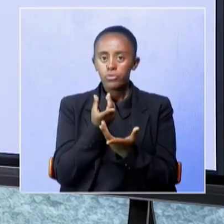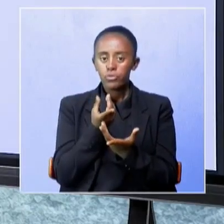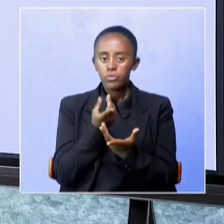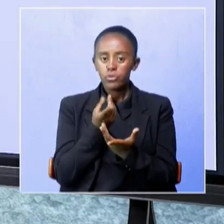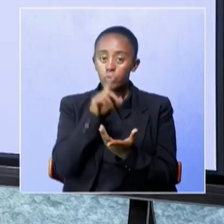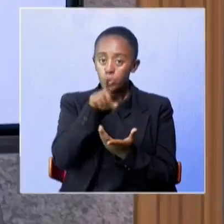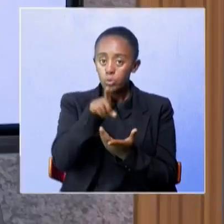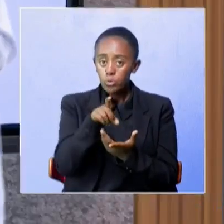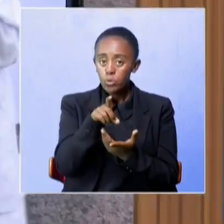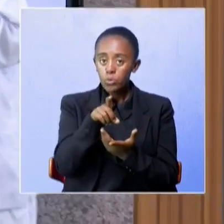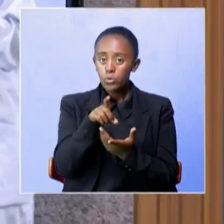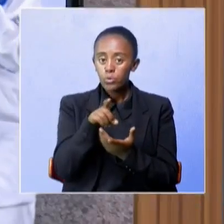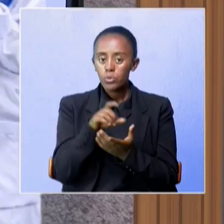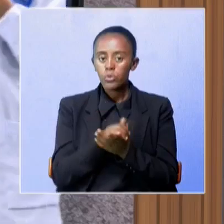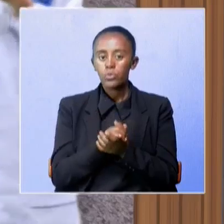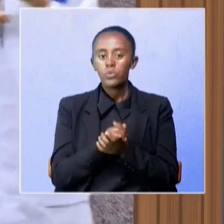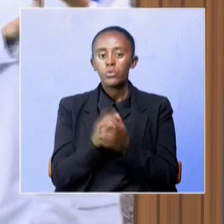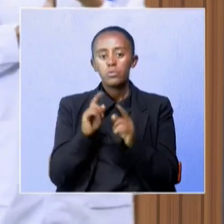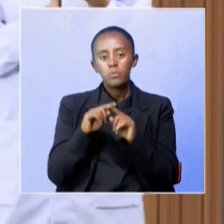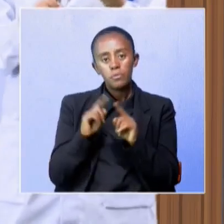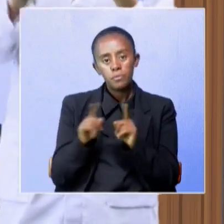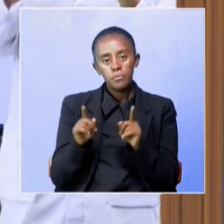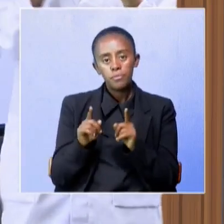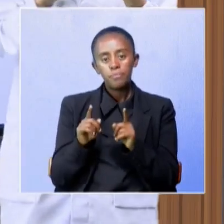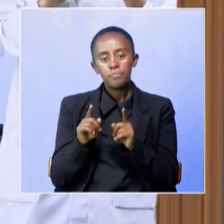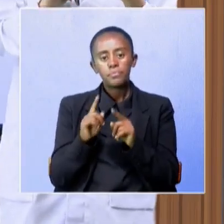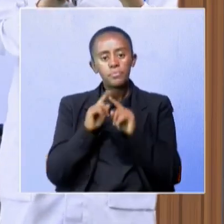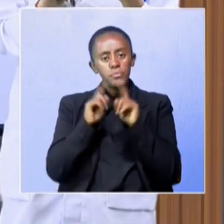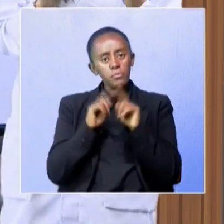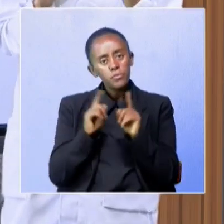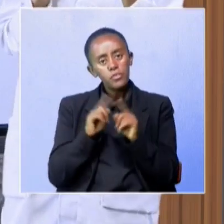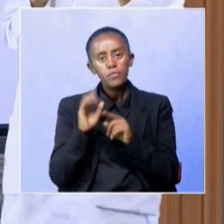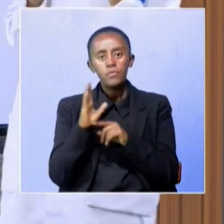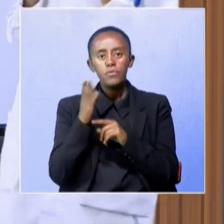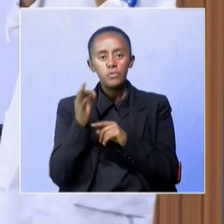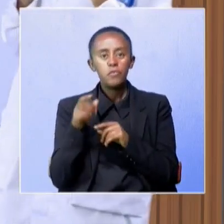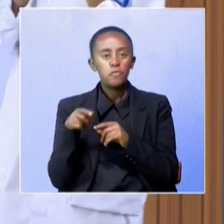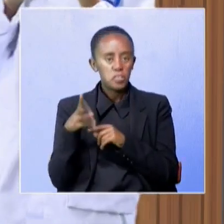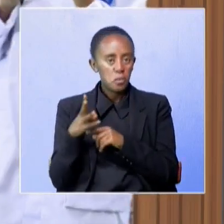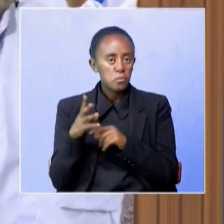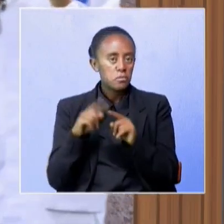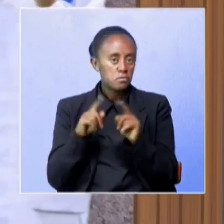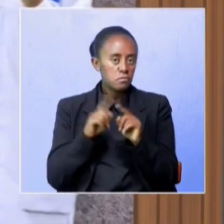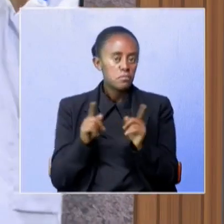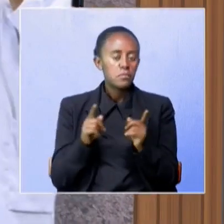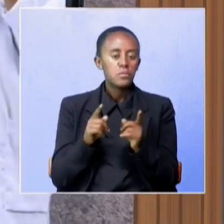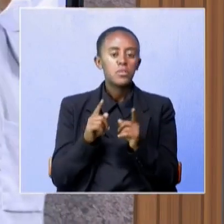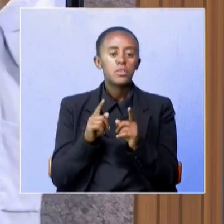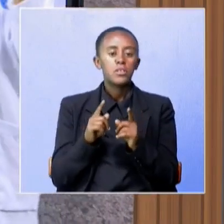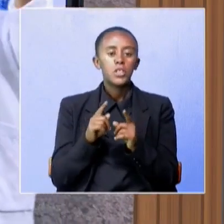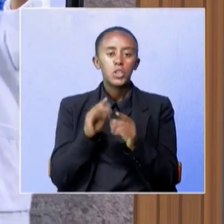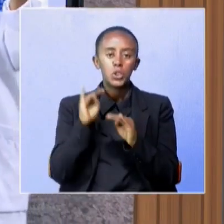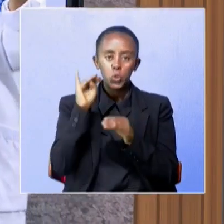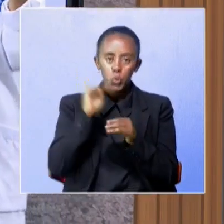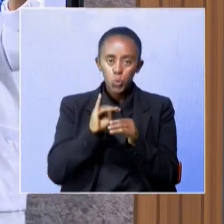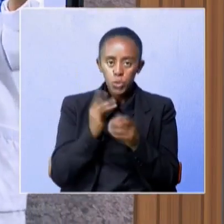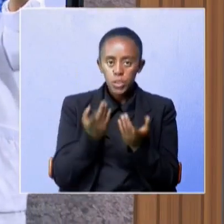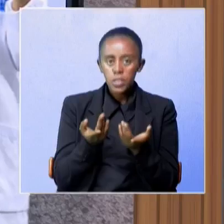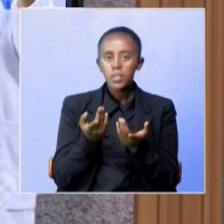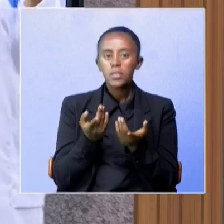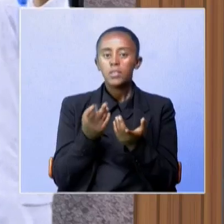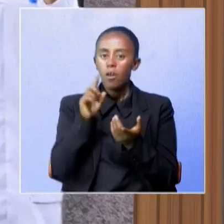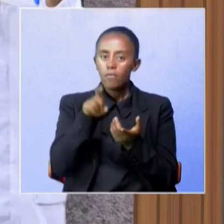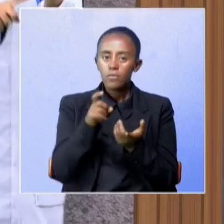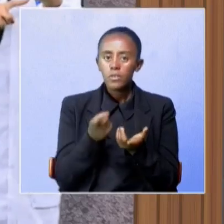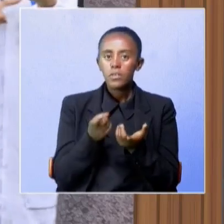what? Vegetables, you should take in different kinds of juices, you have to take